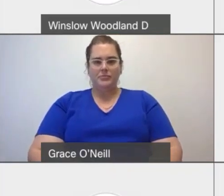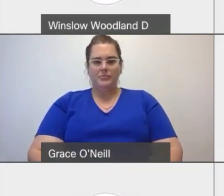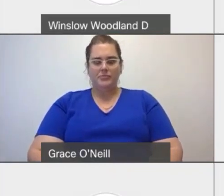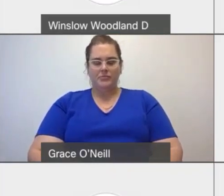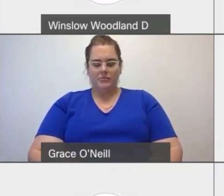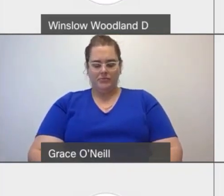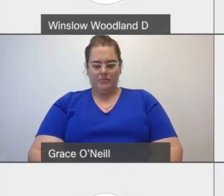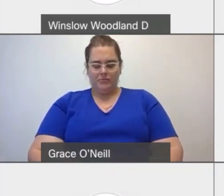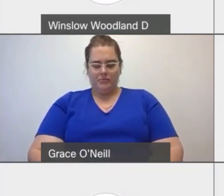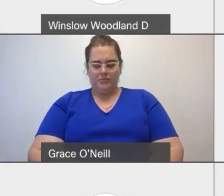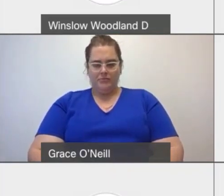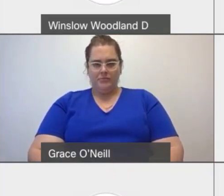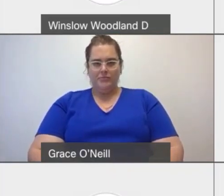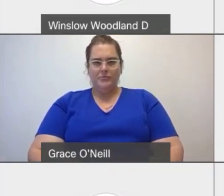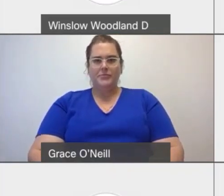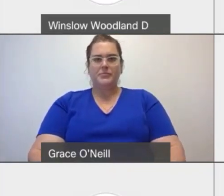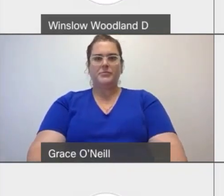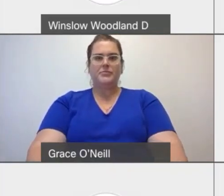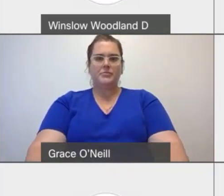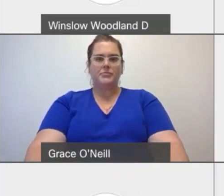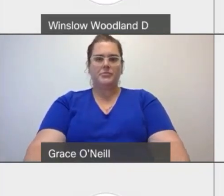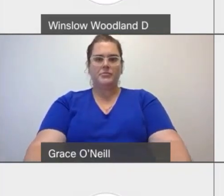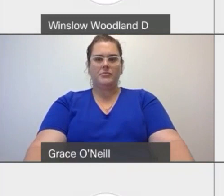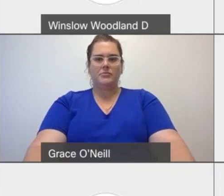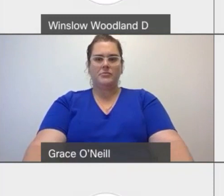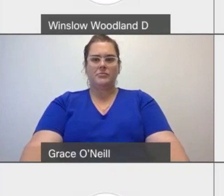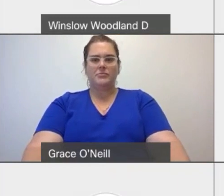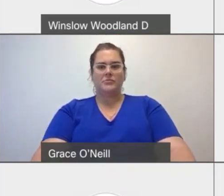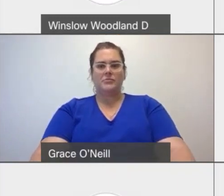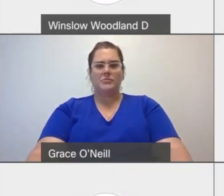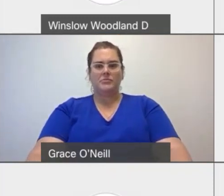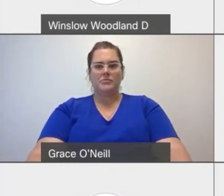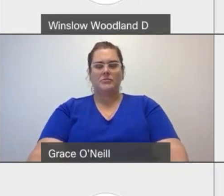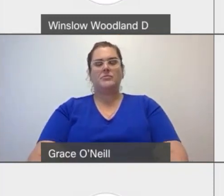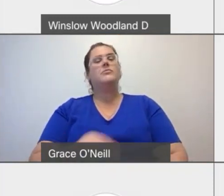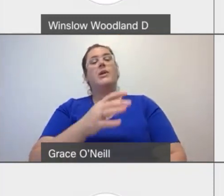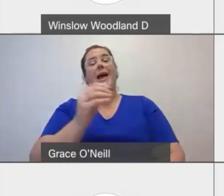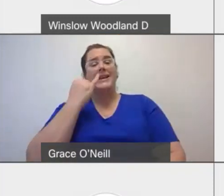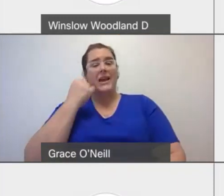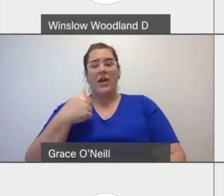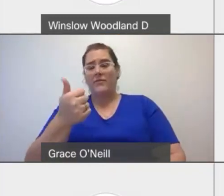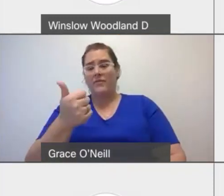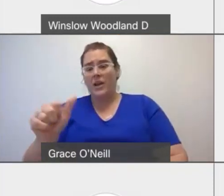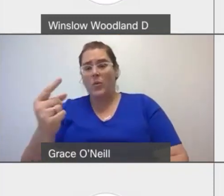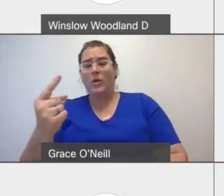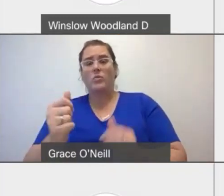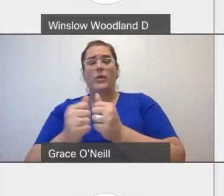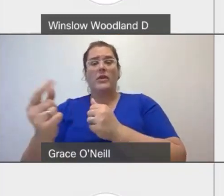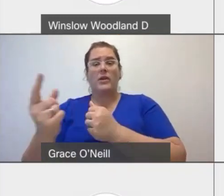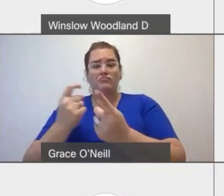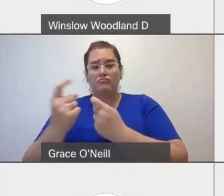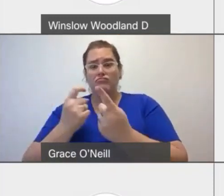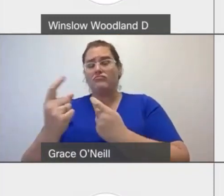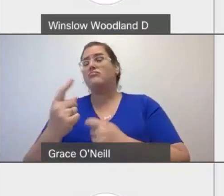And with that, if there are any questions that people have, please address them to everyone in the chat so that